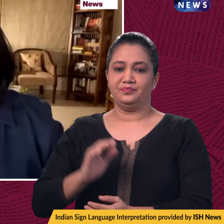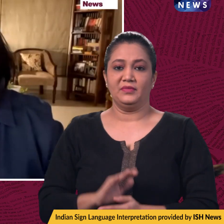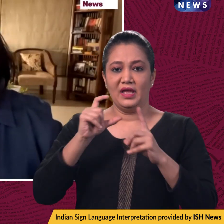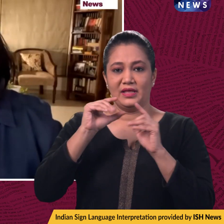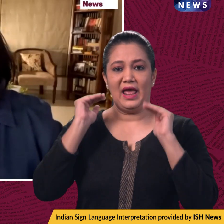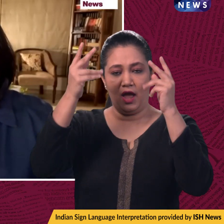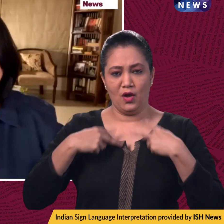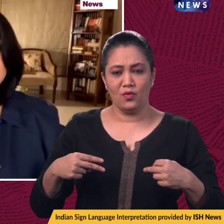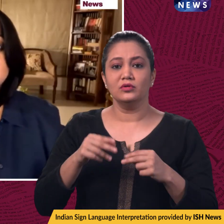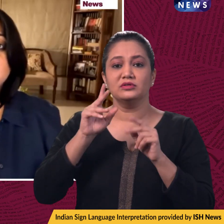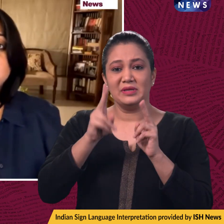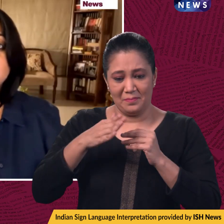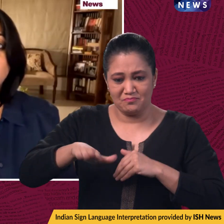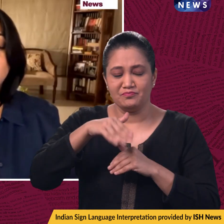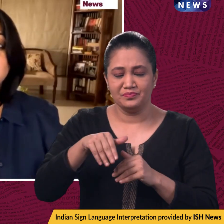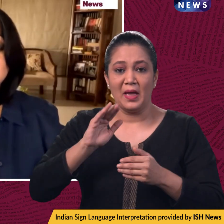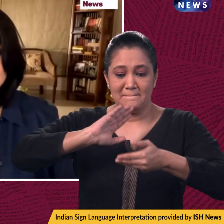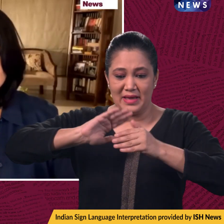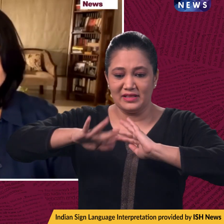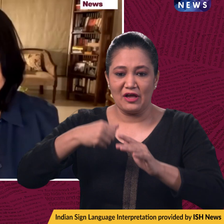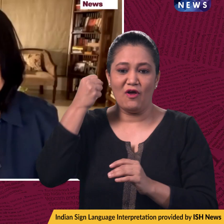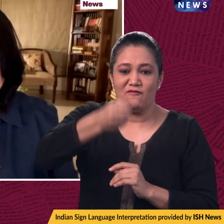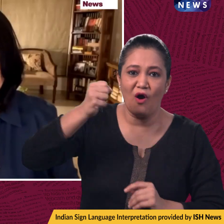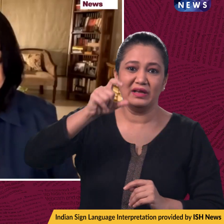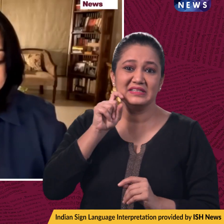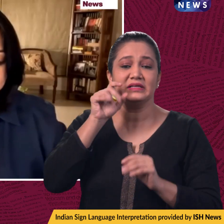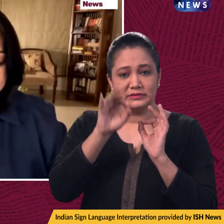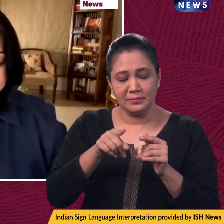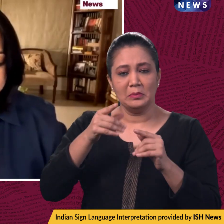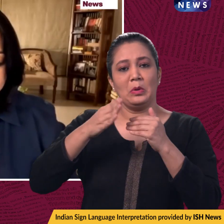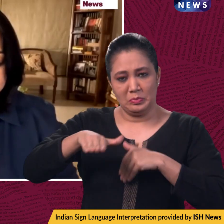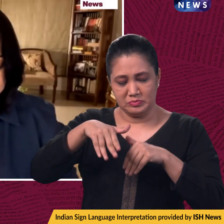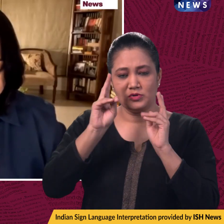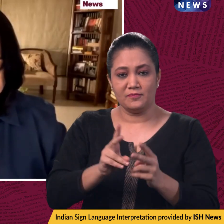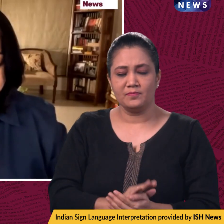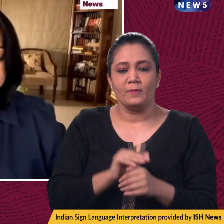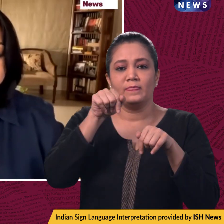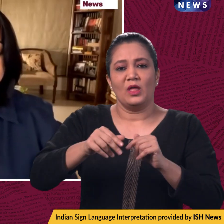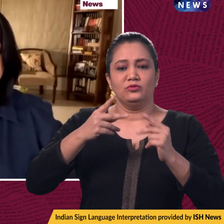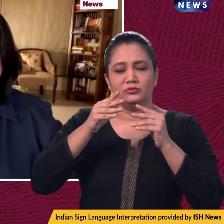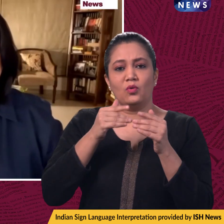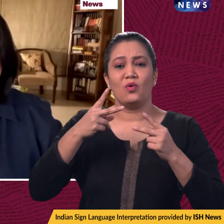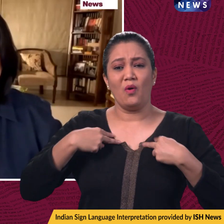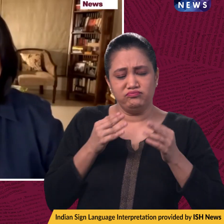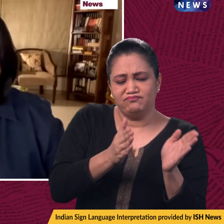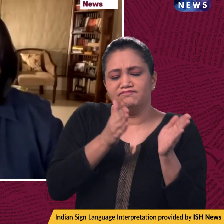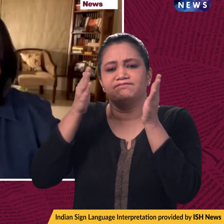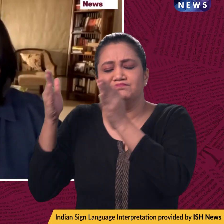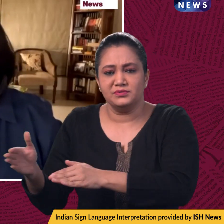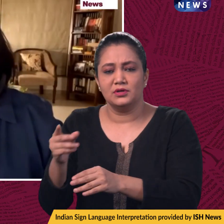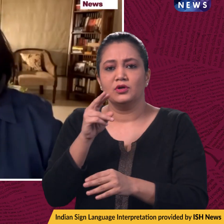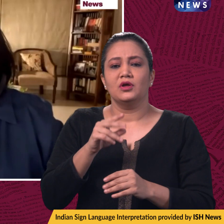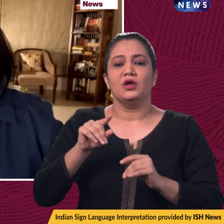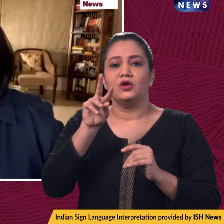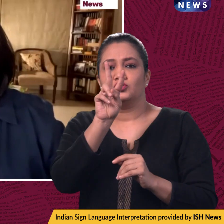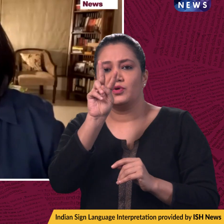The Delhi High Court is still hearing the matter of marital rape. Right now, it has deferred the hearing of the case of